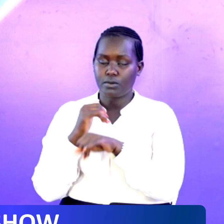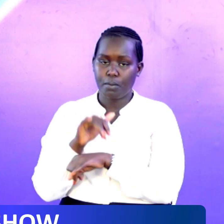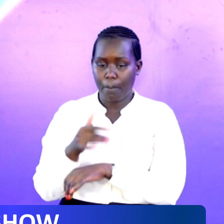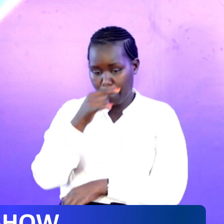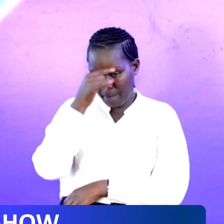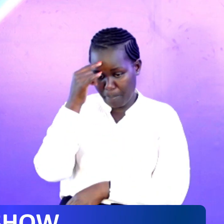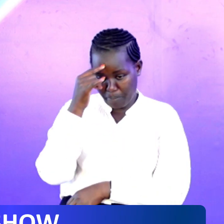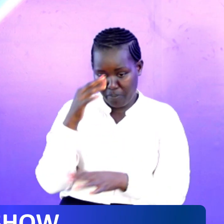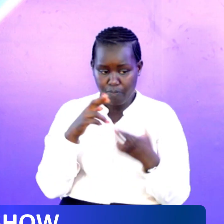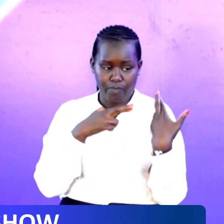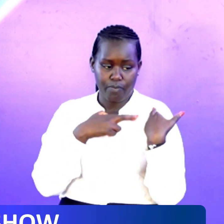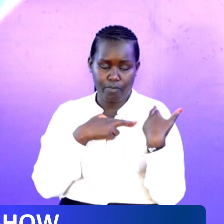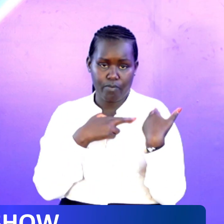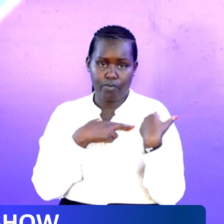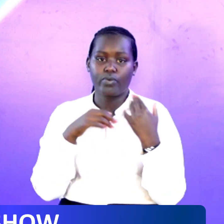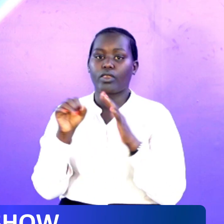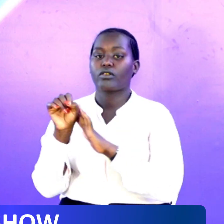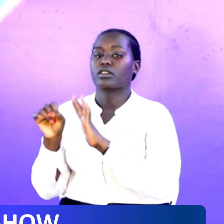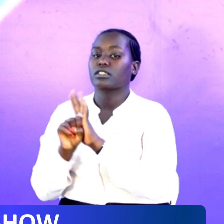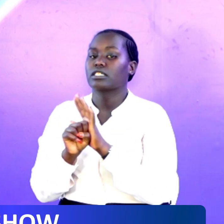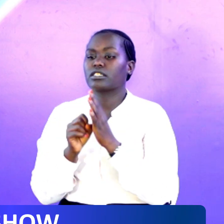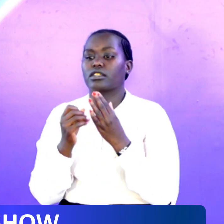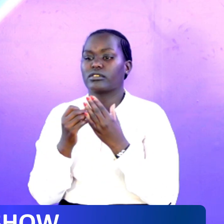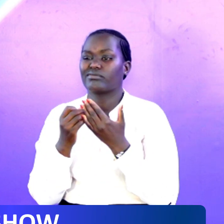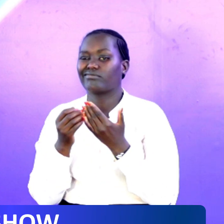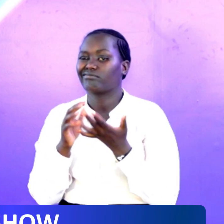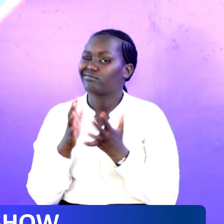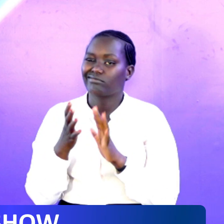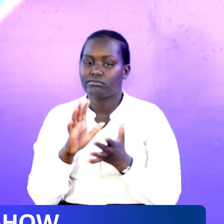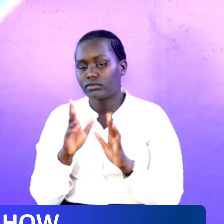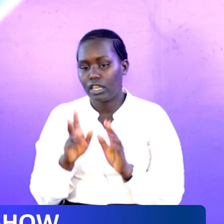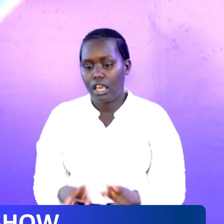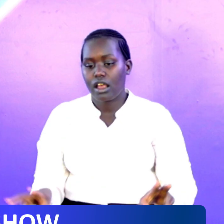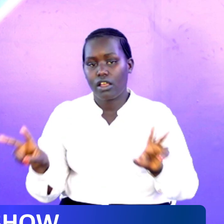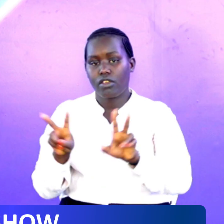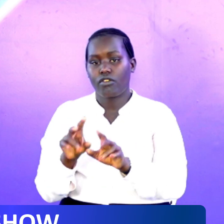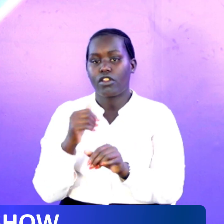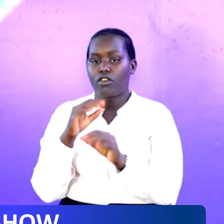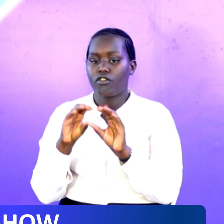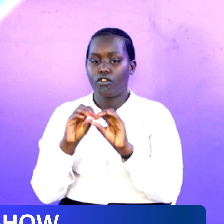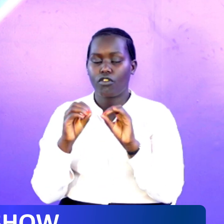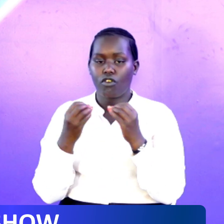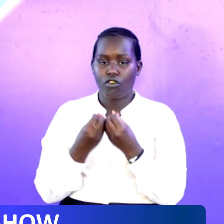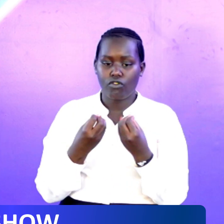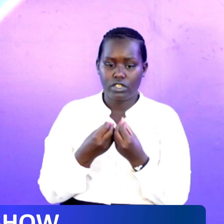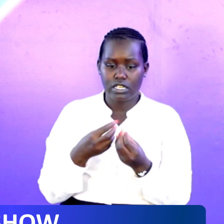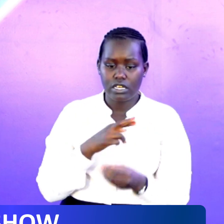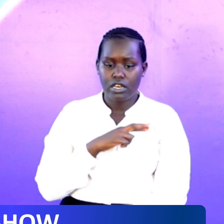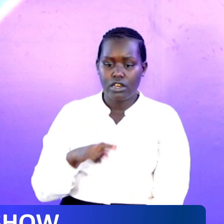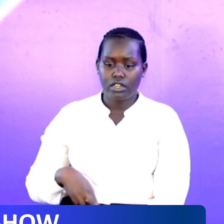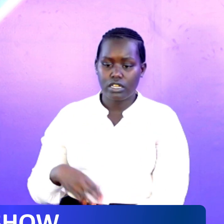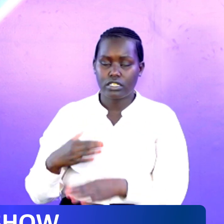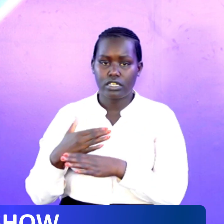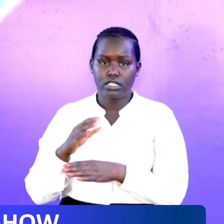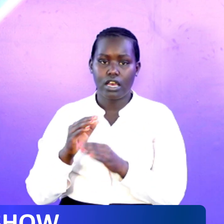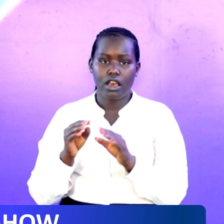the role of the state is shrinking, the value of the corporate, religious bodies now start coming. Because pastors